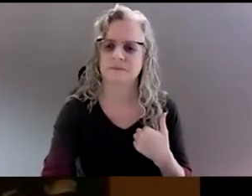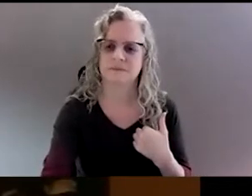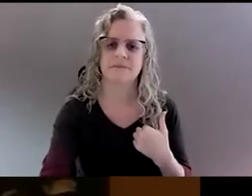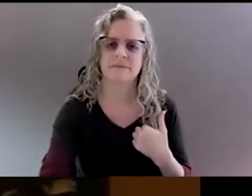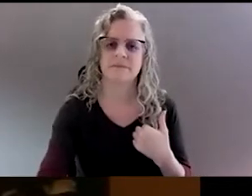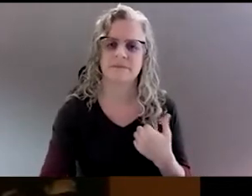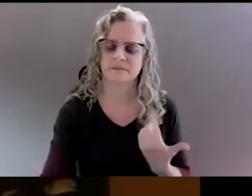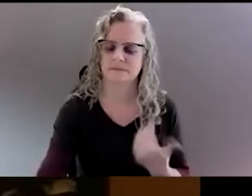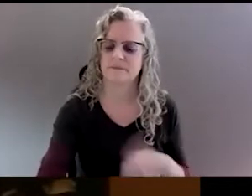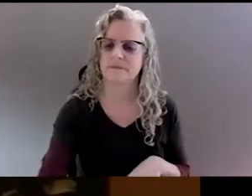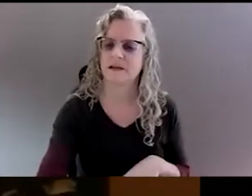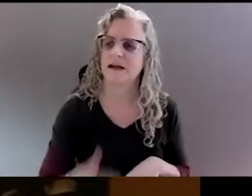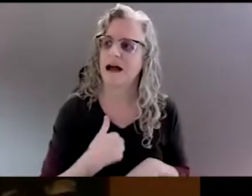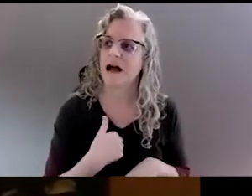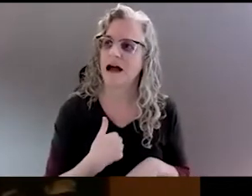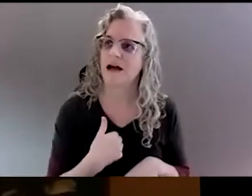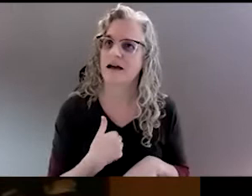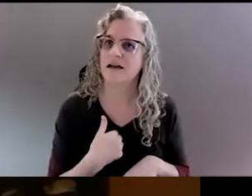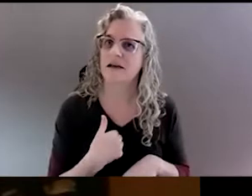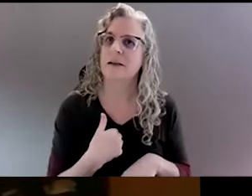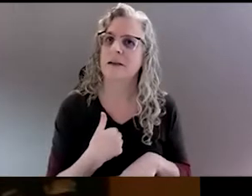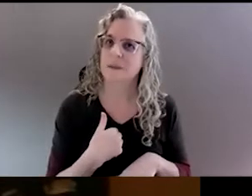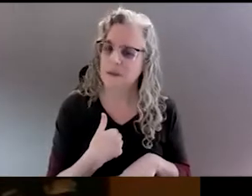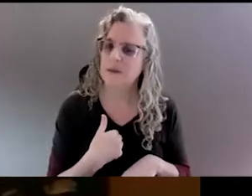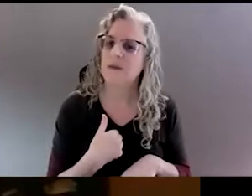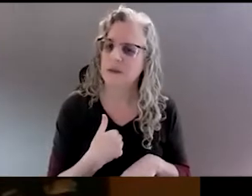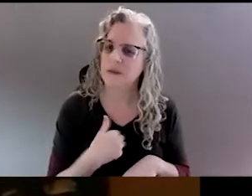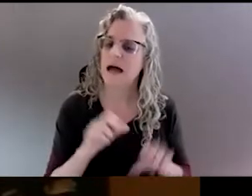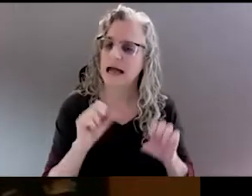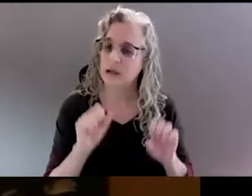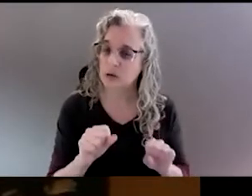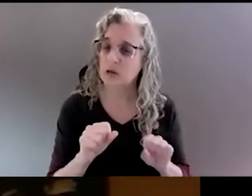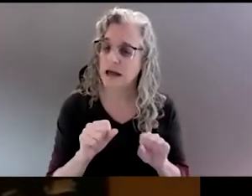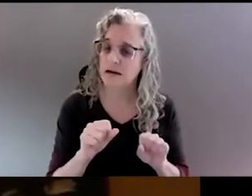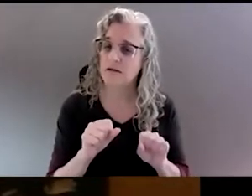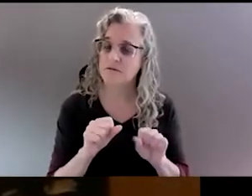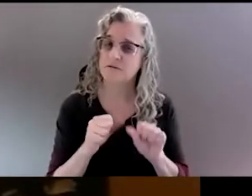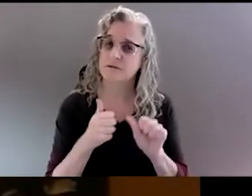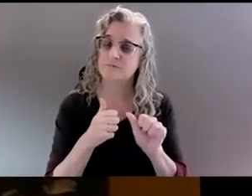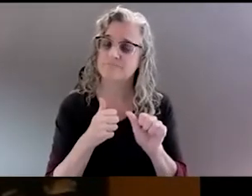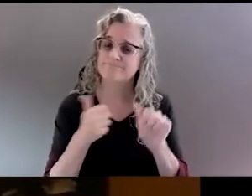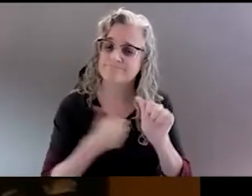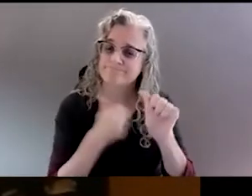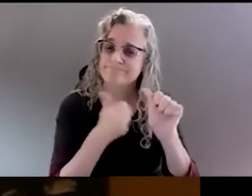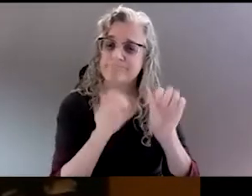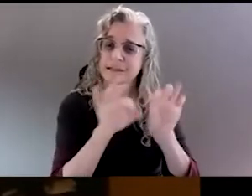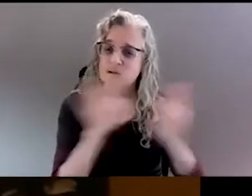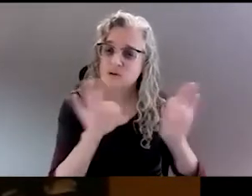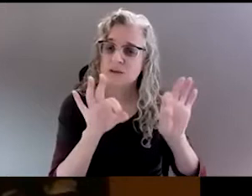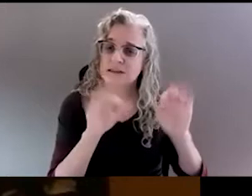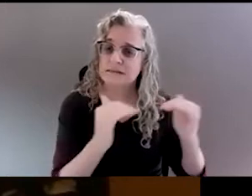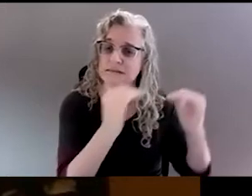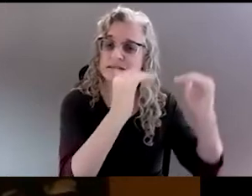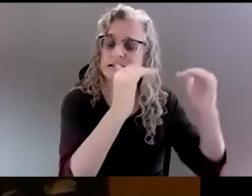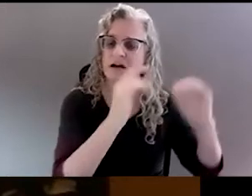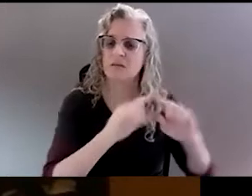have gone up that ladder, that educational ladder, but couldn't due to discrimination, has always been kind of at